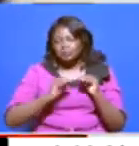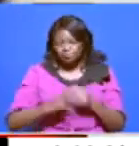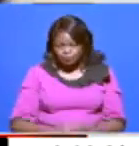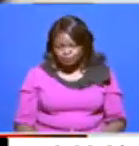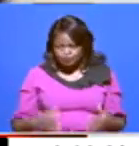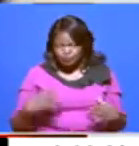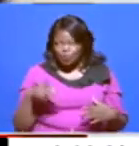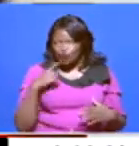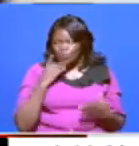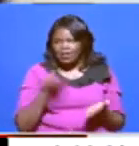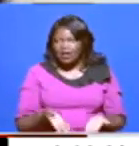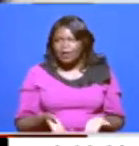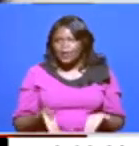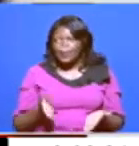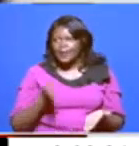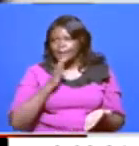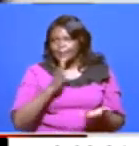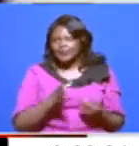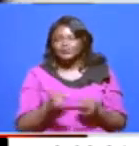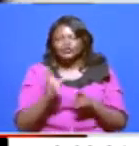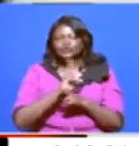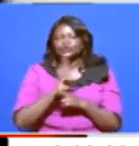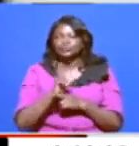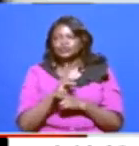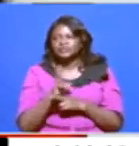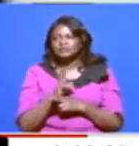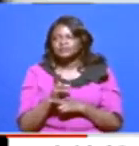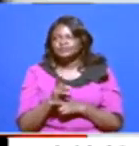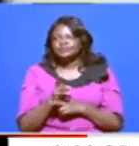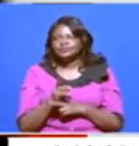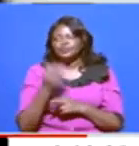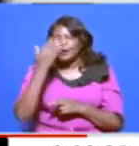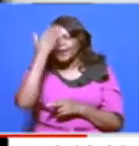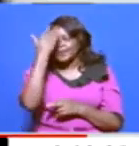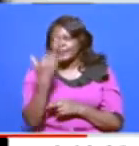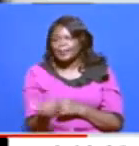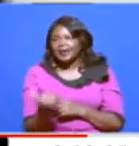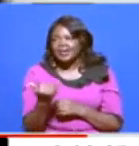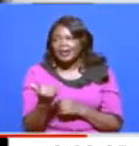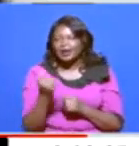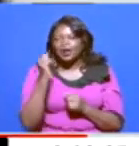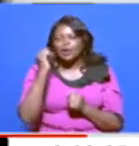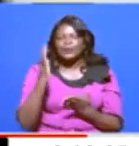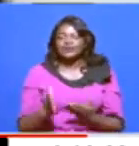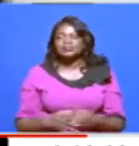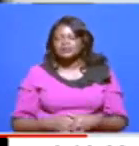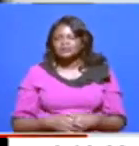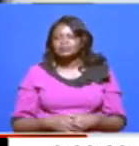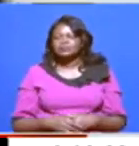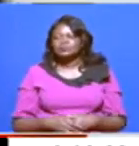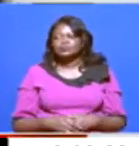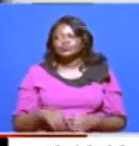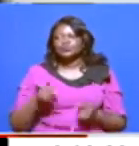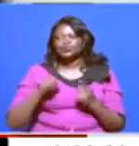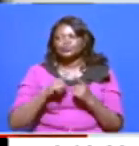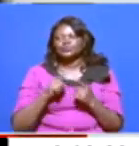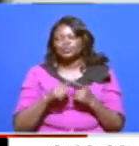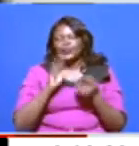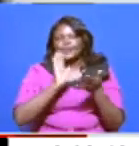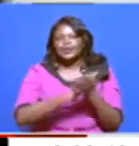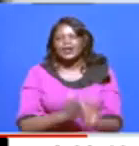now being used by even politicians to